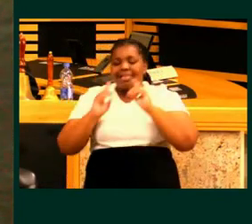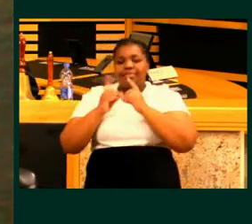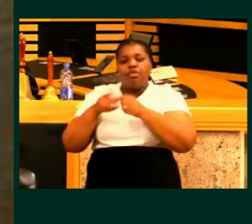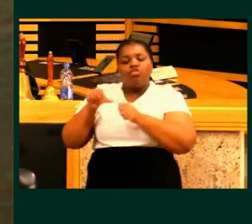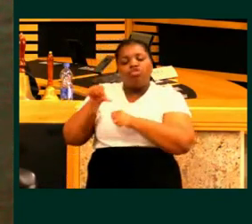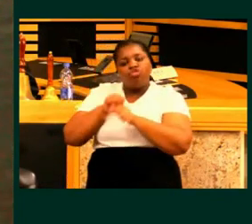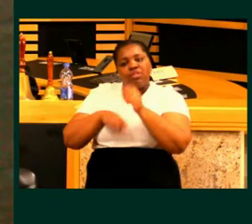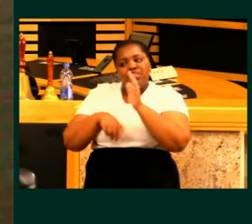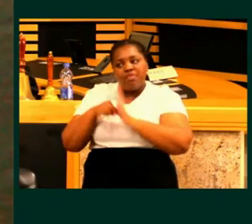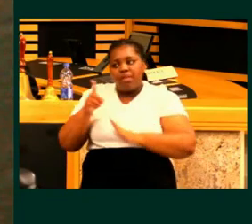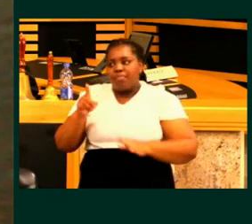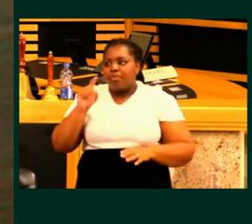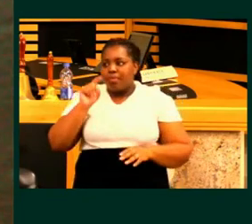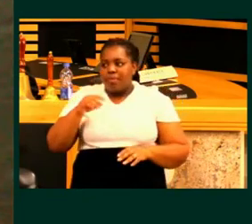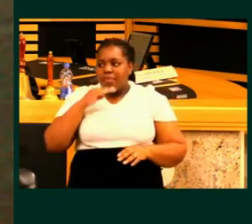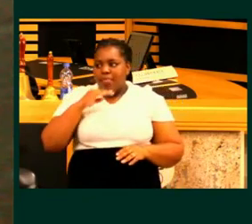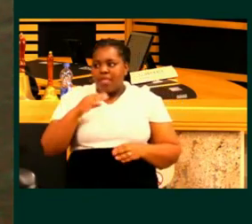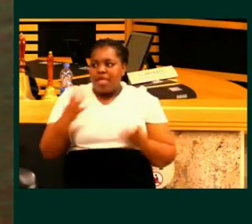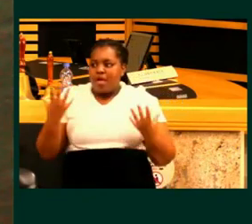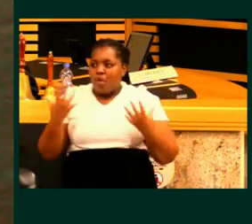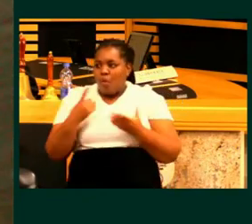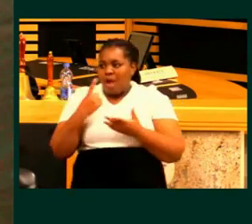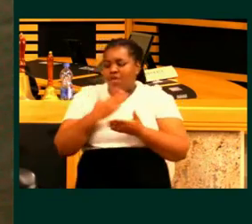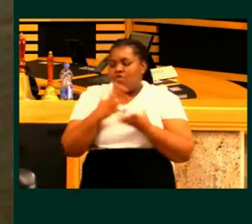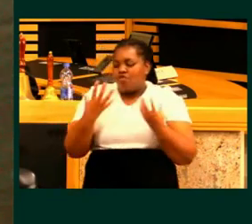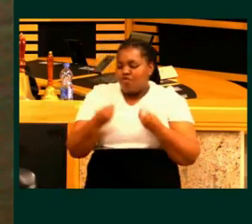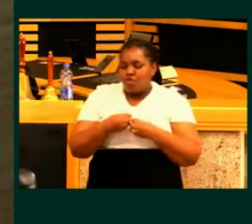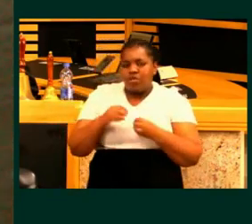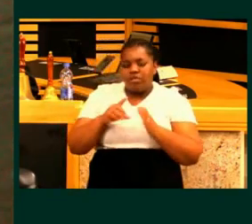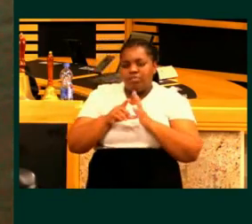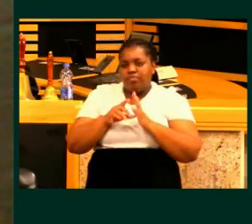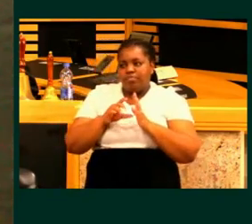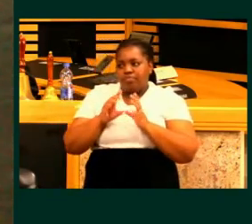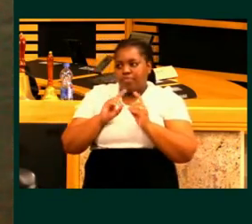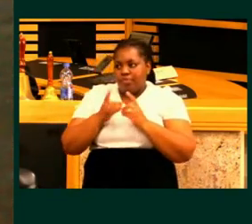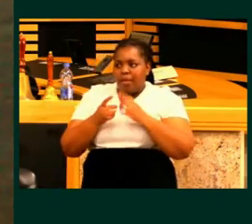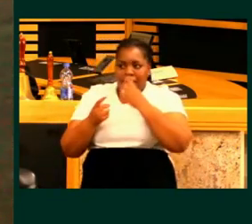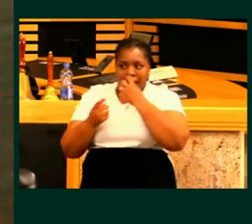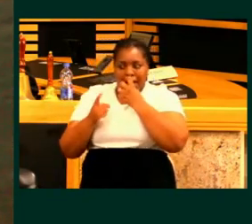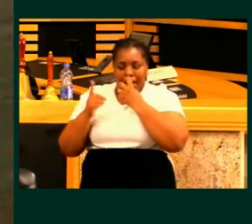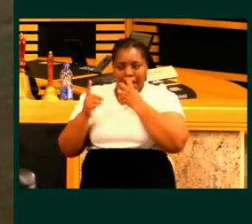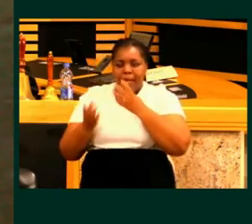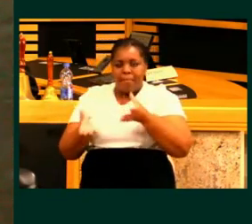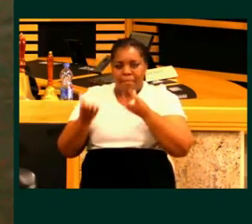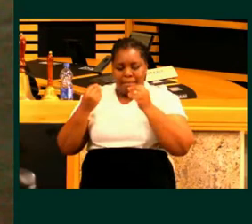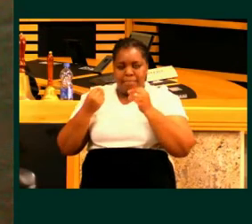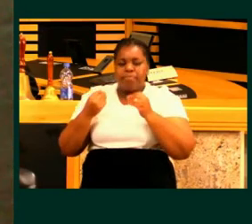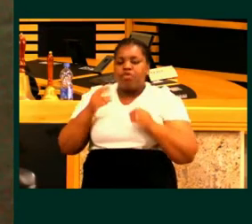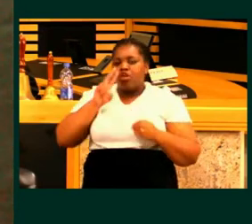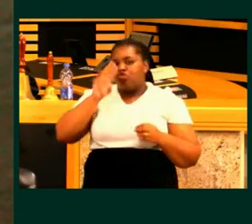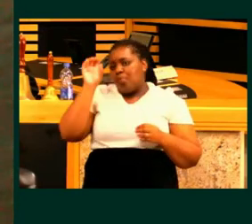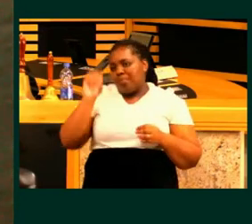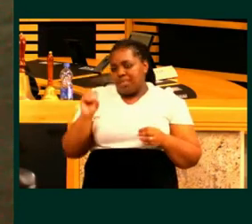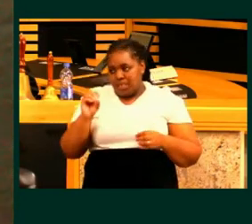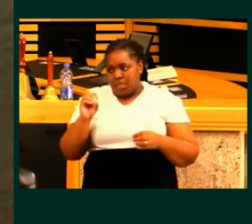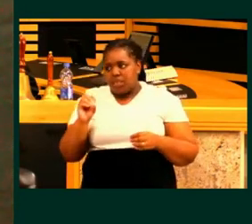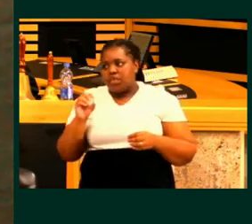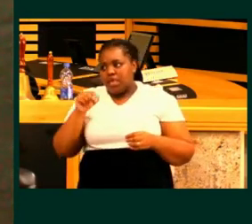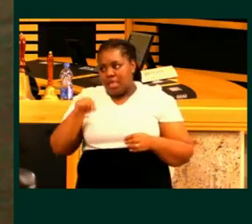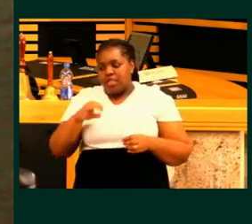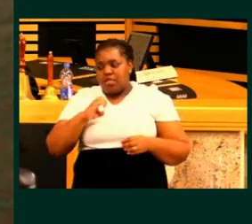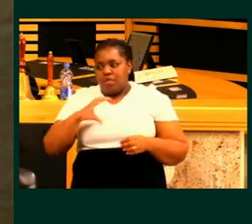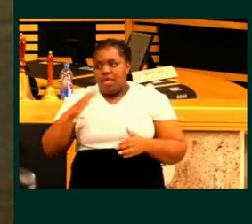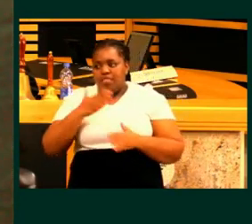Development is among the few departments in the province that has met the 2% Target of the people with disability in the